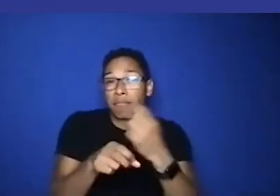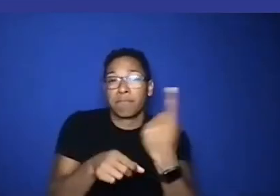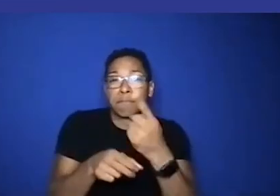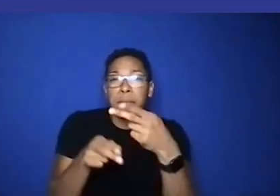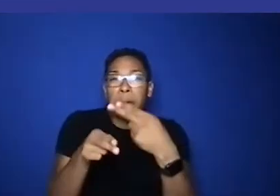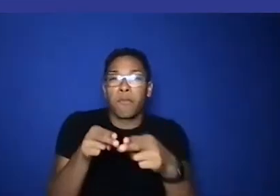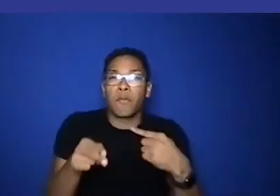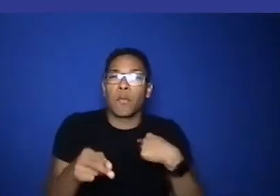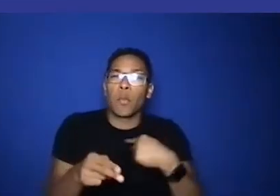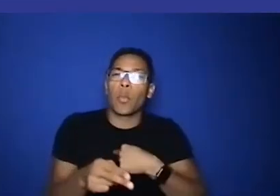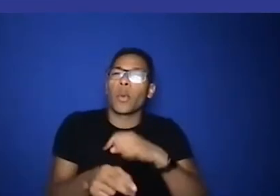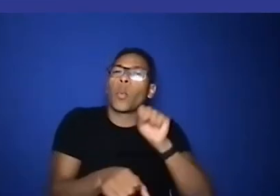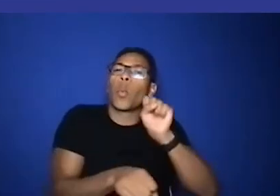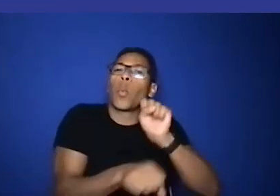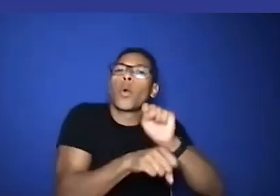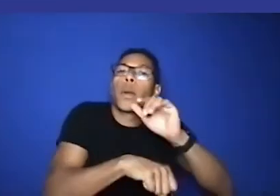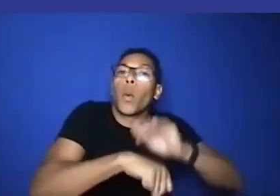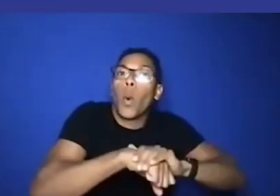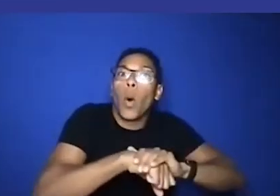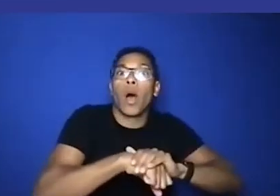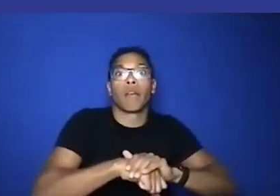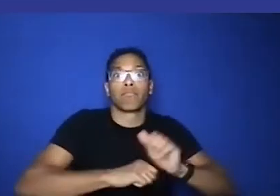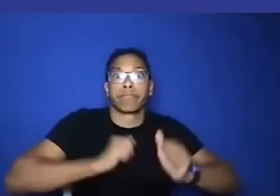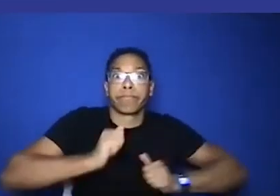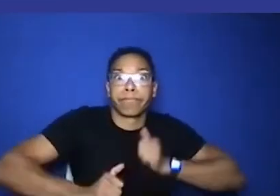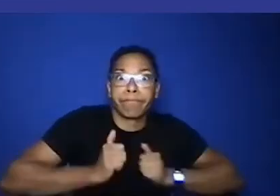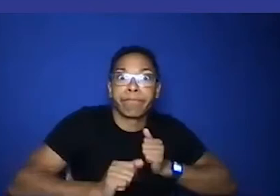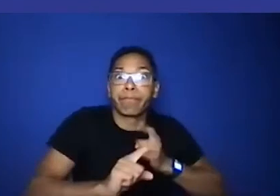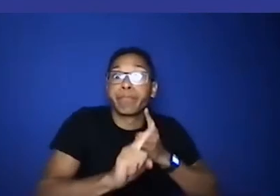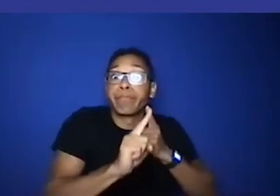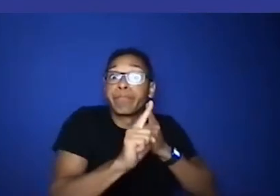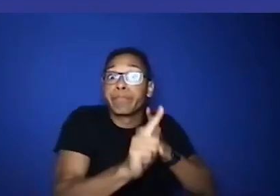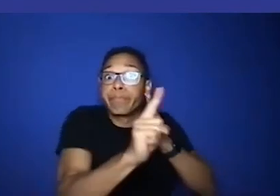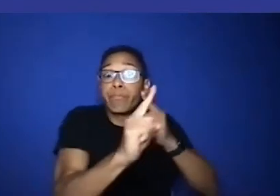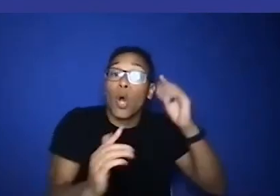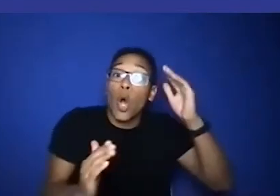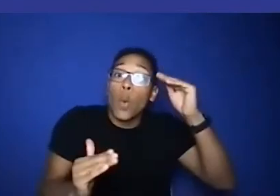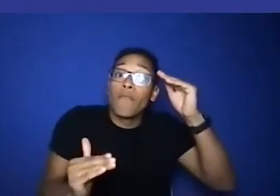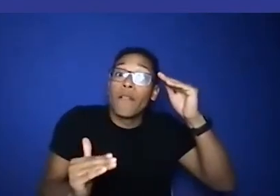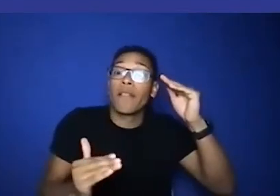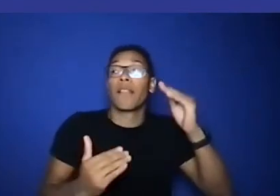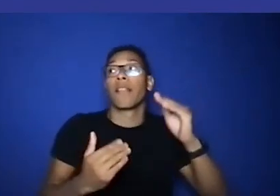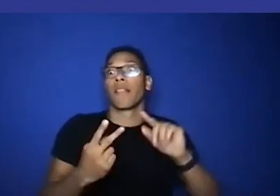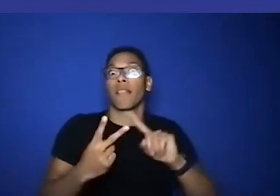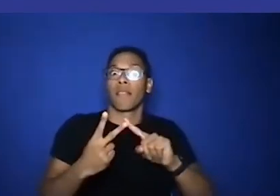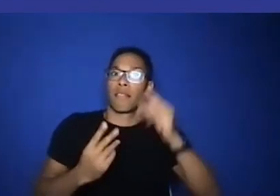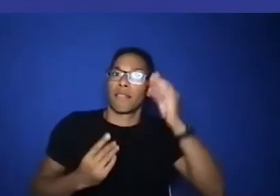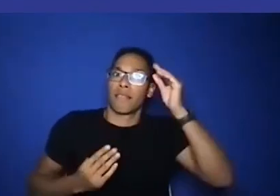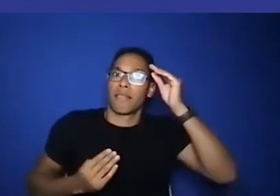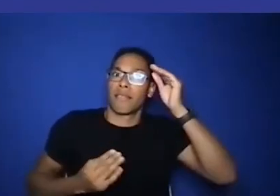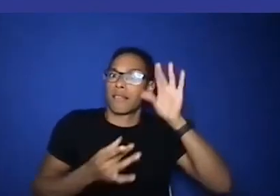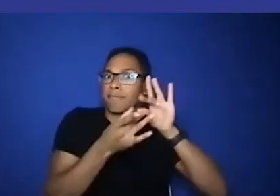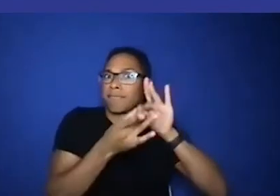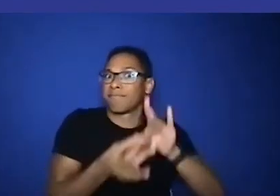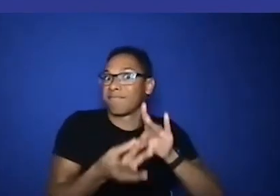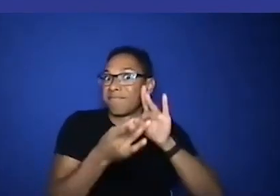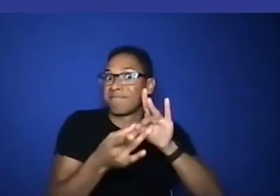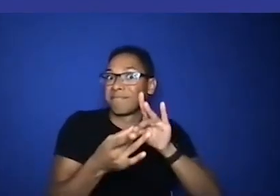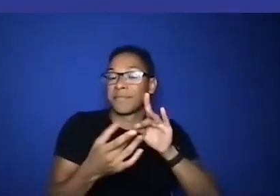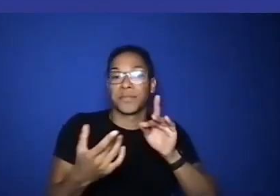yeah, that we're hopeful for, that we're thinking about in relation to